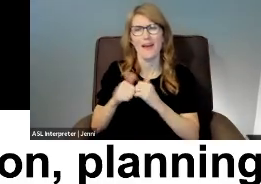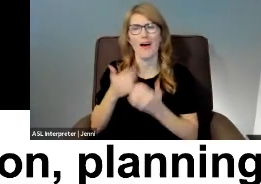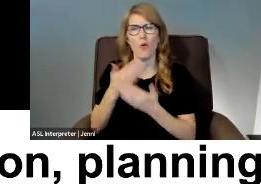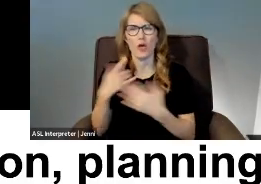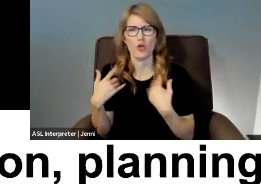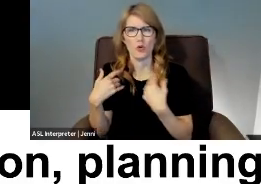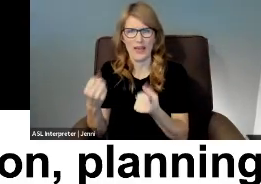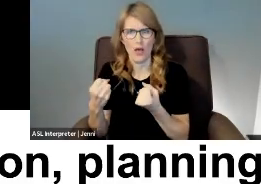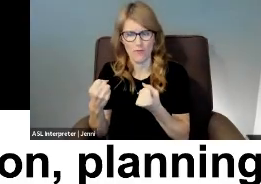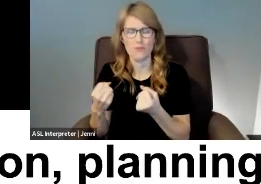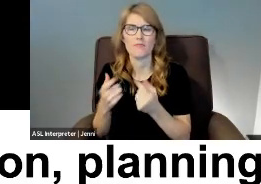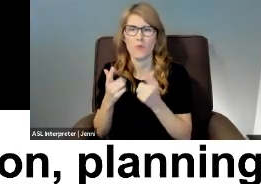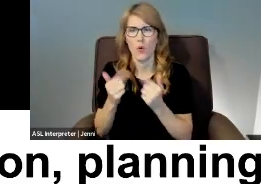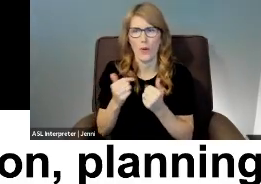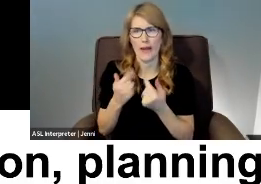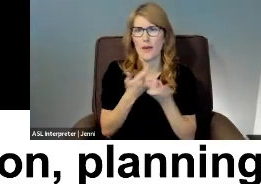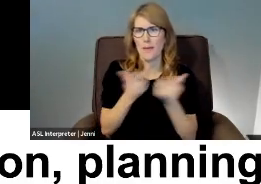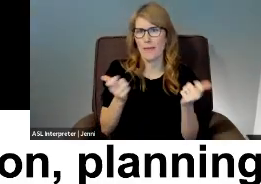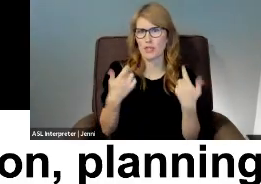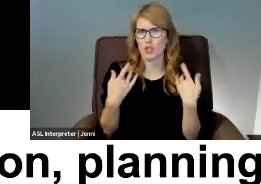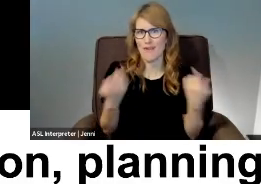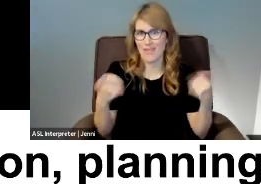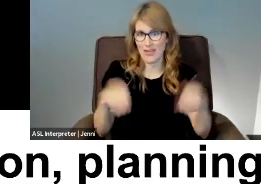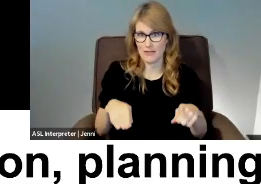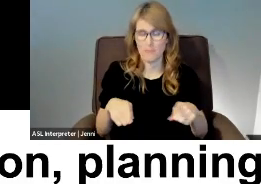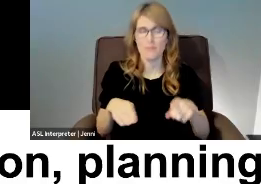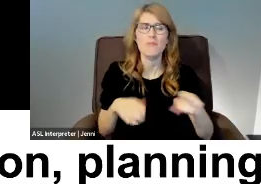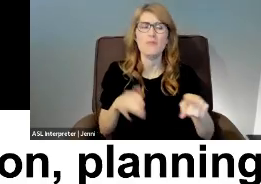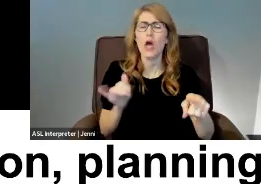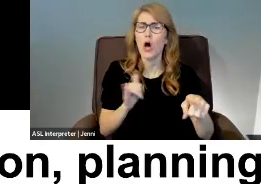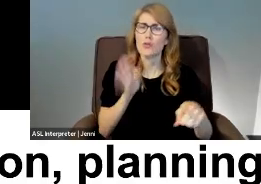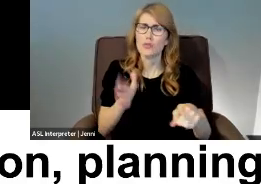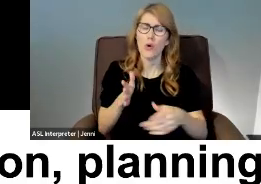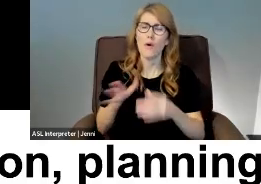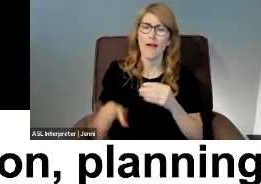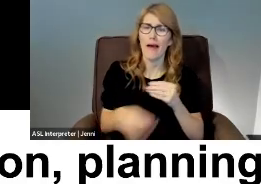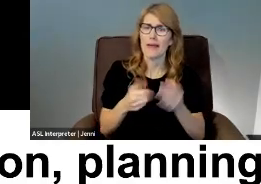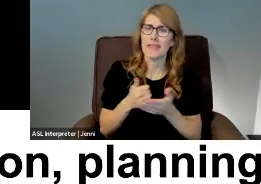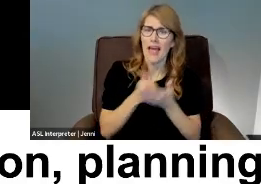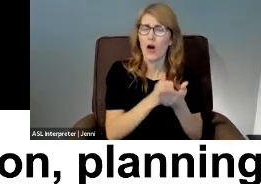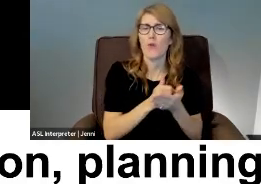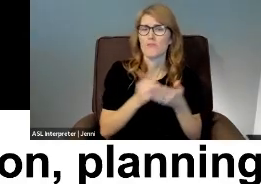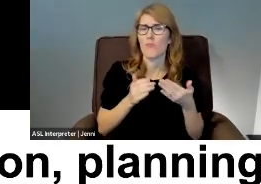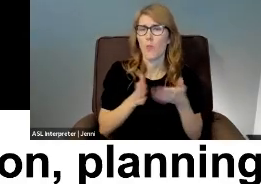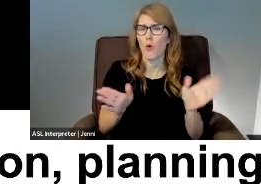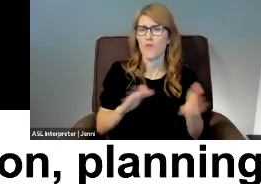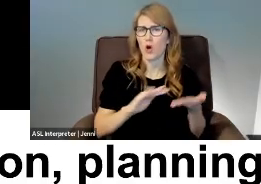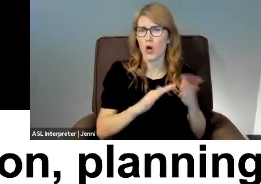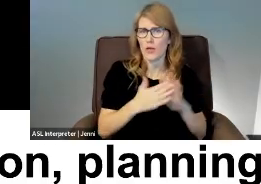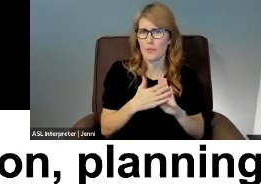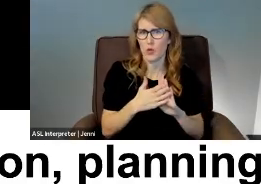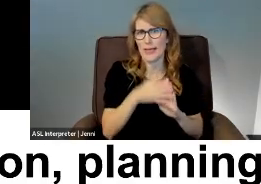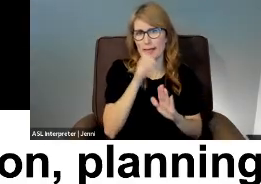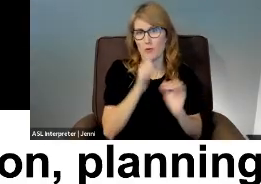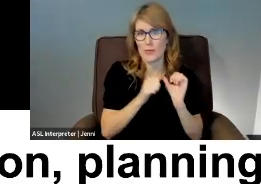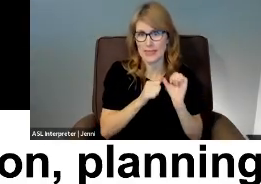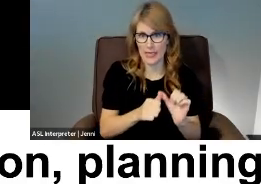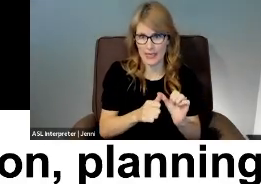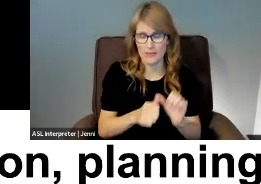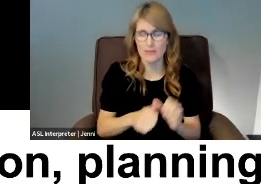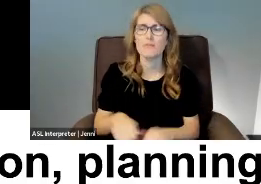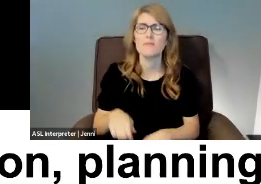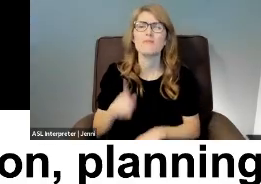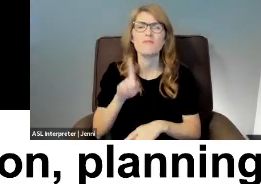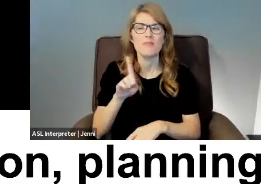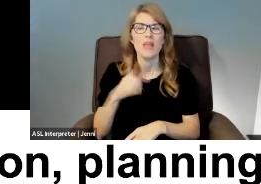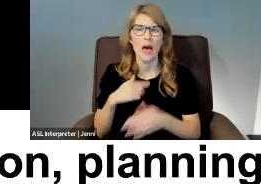major event occurs. It also contributes to overall community resilience. So let me for a minute just describe